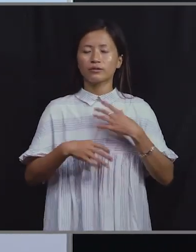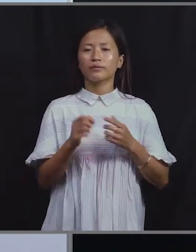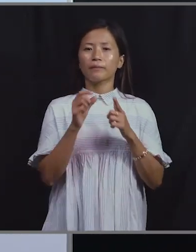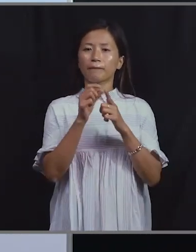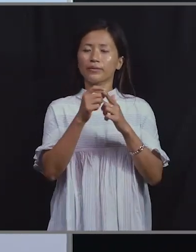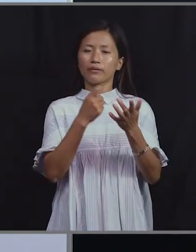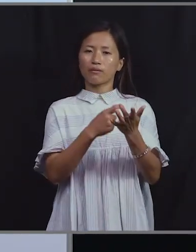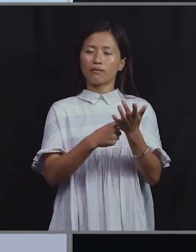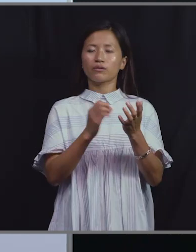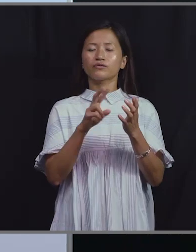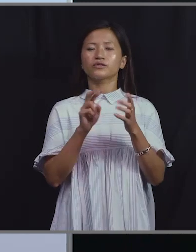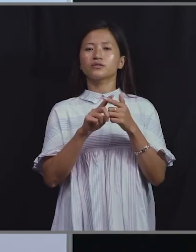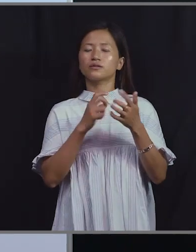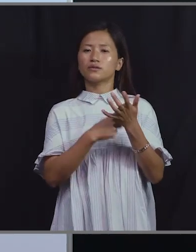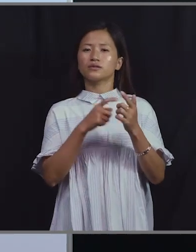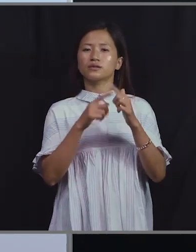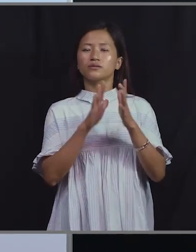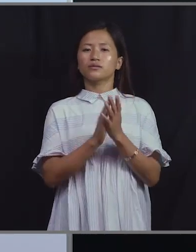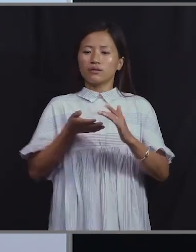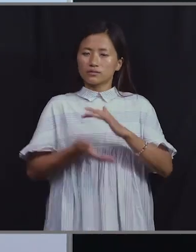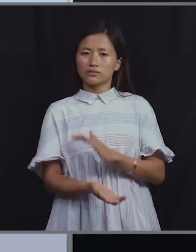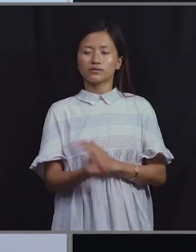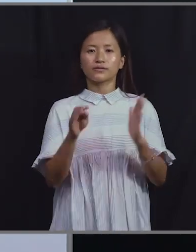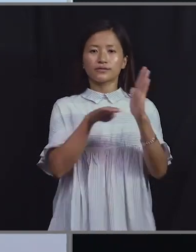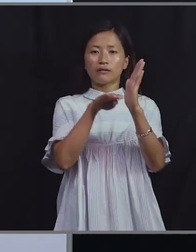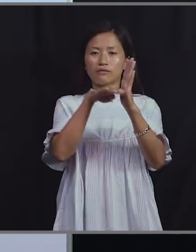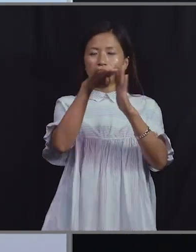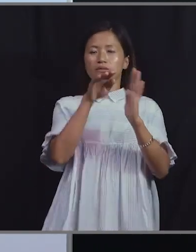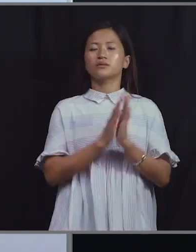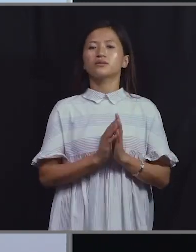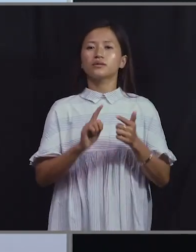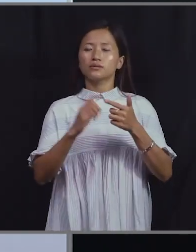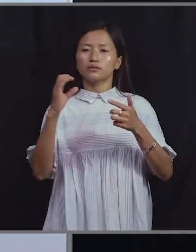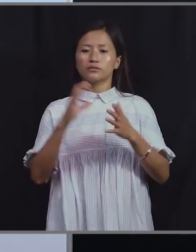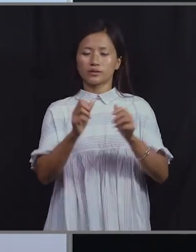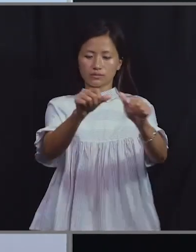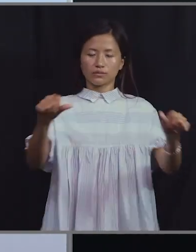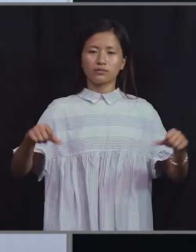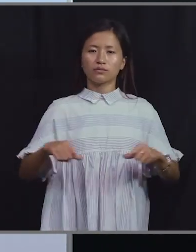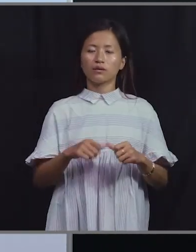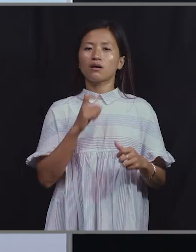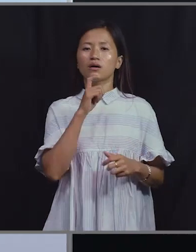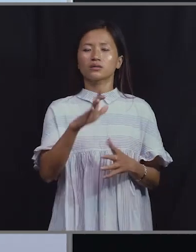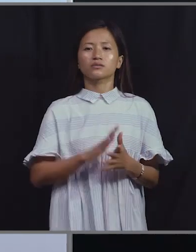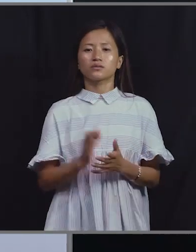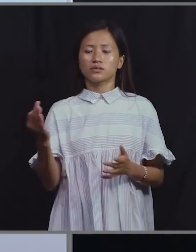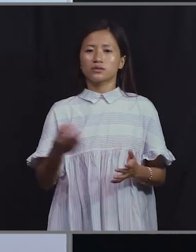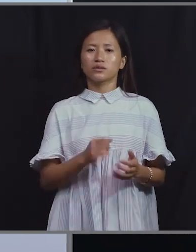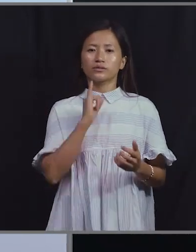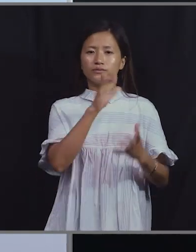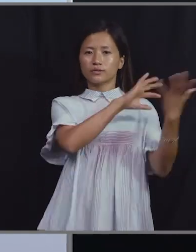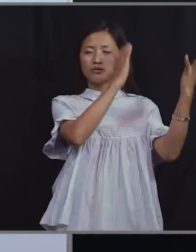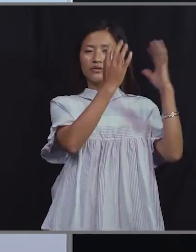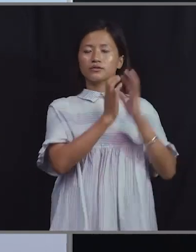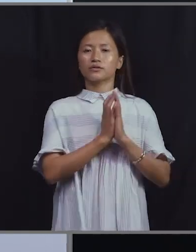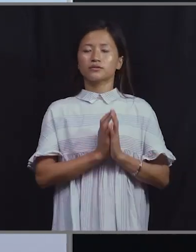poverty and underdevelopment, that is their economic area. So they asked for a new international